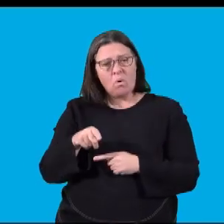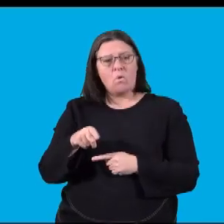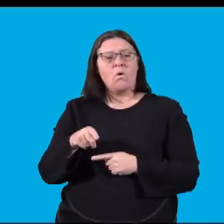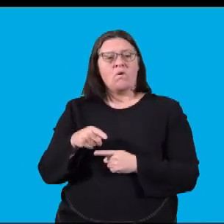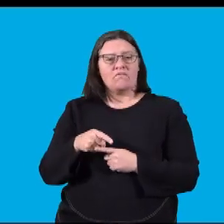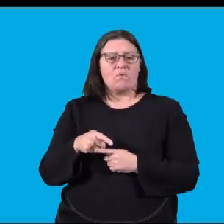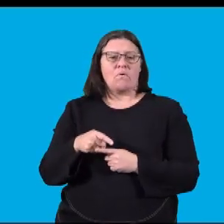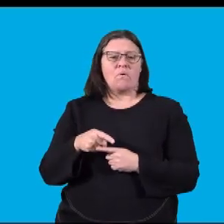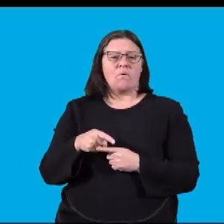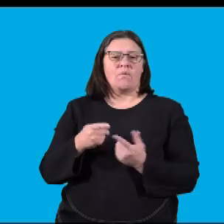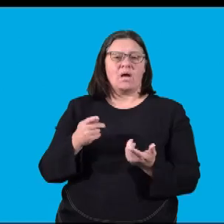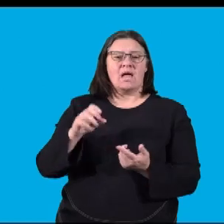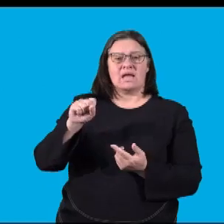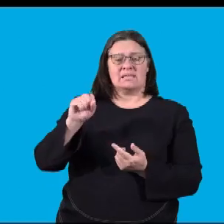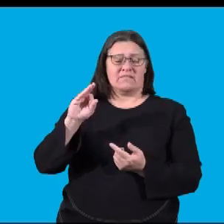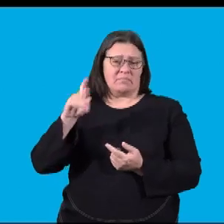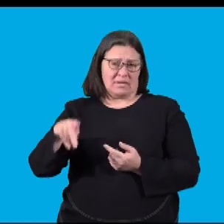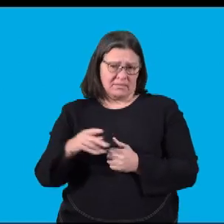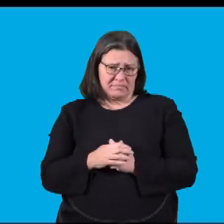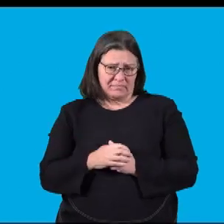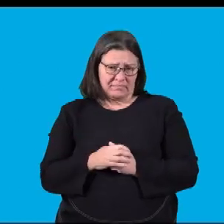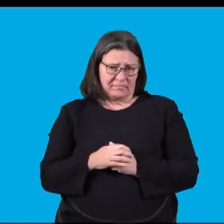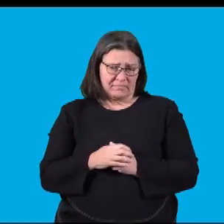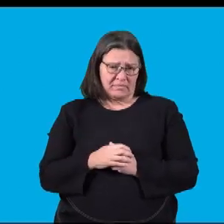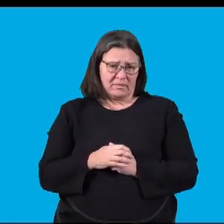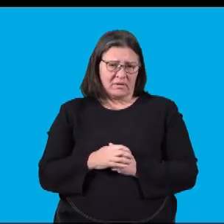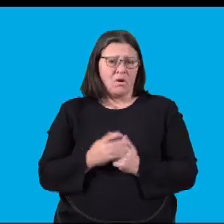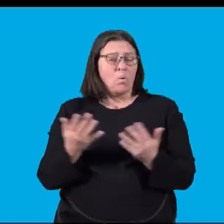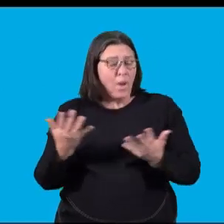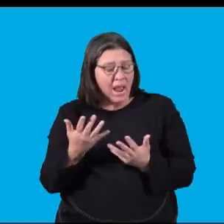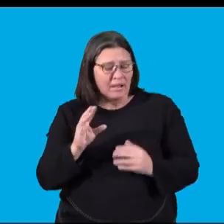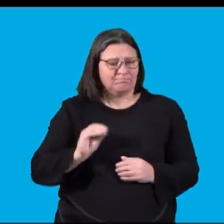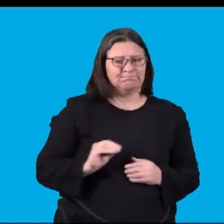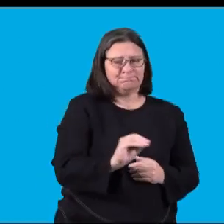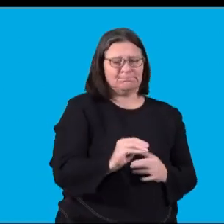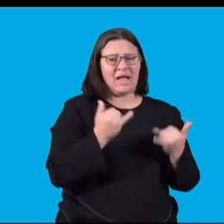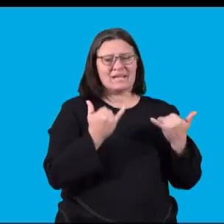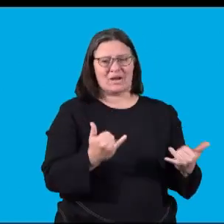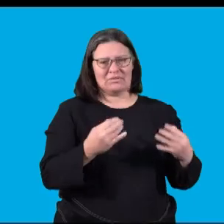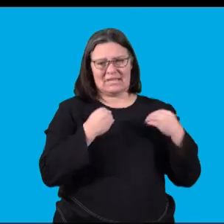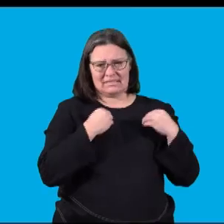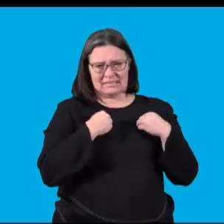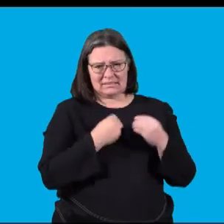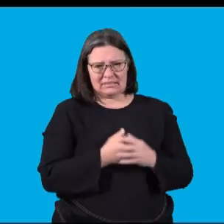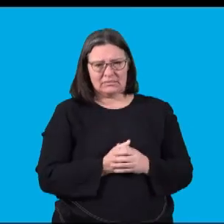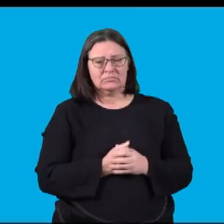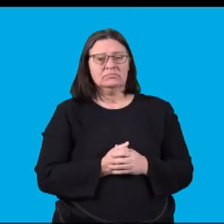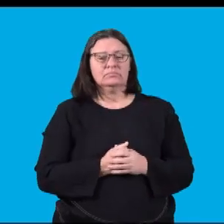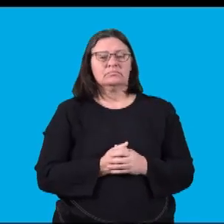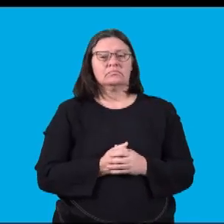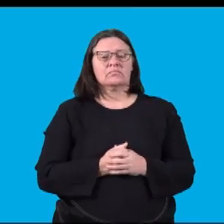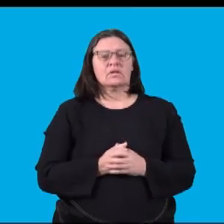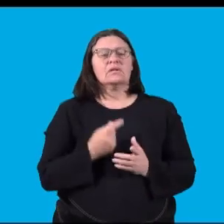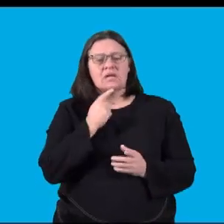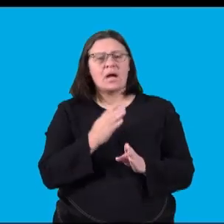of financial position. That is, it has to be recorded under your current assets. And